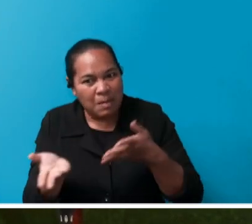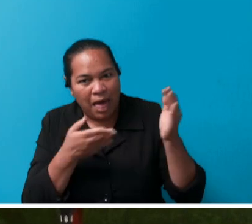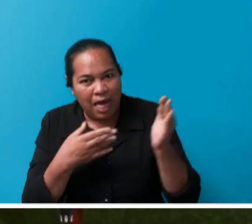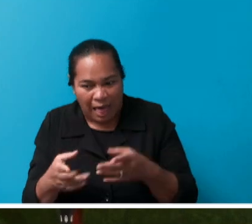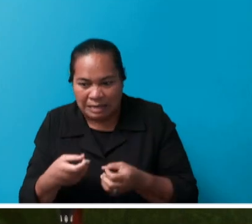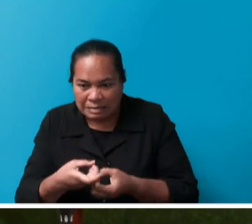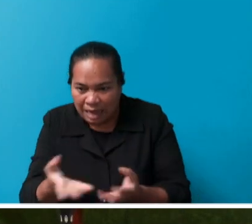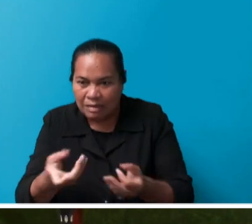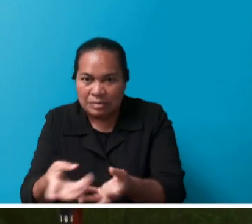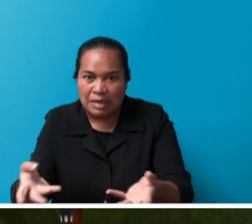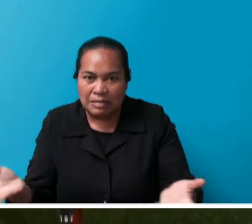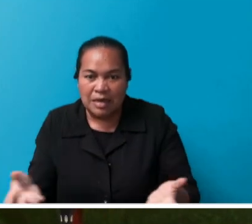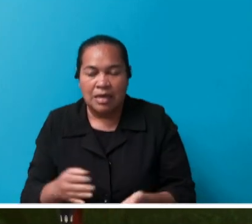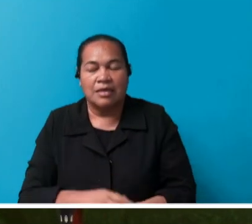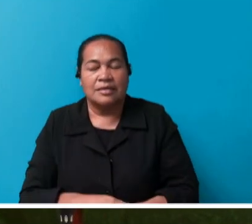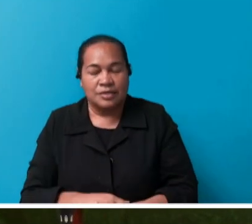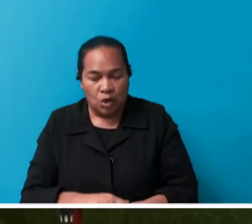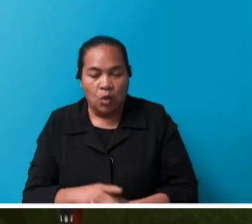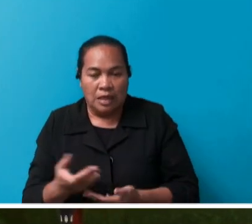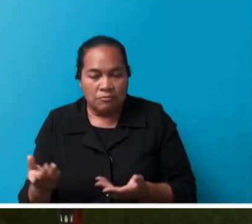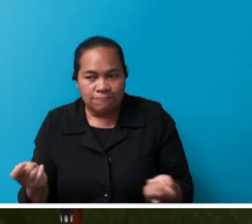Speaker. Collaboration with